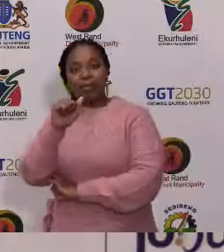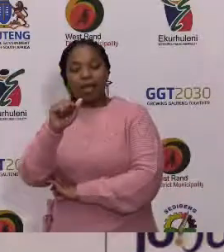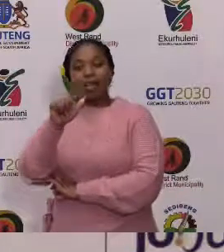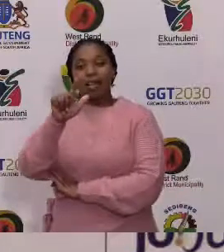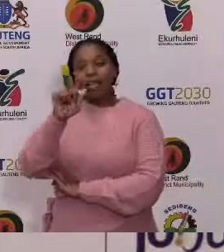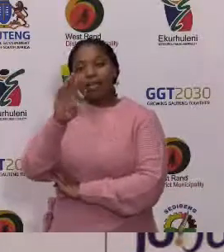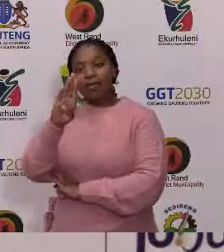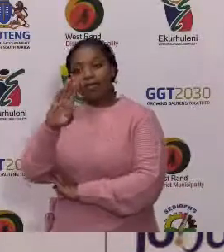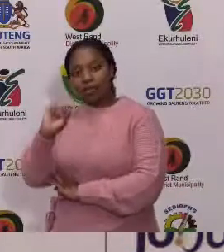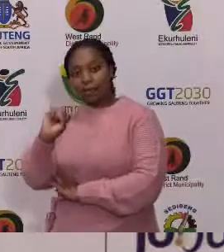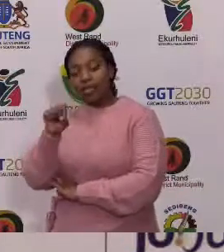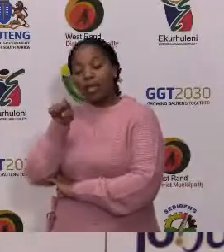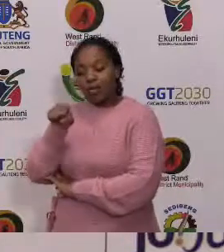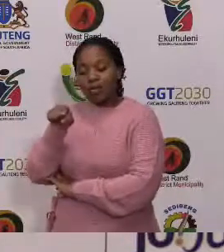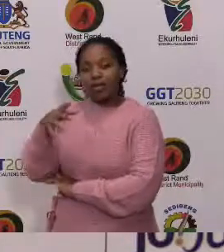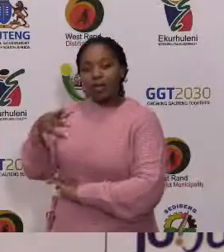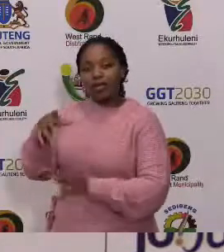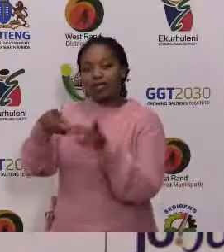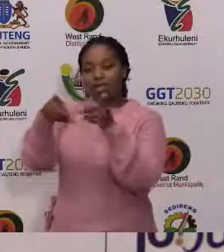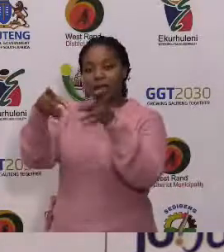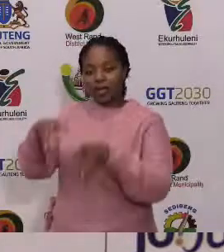Collider